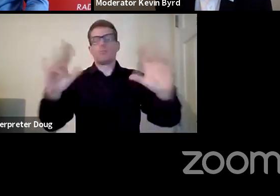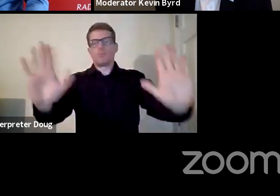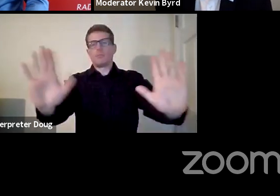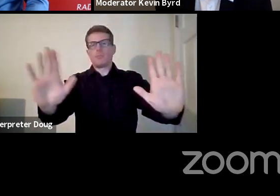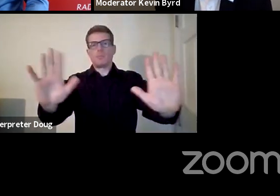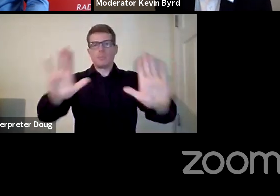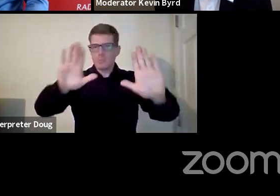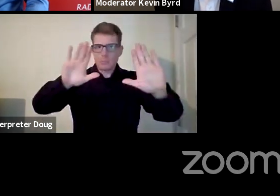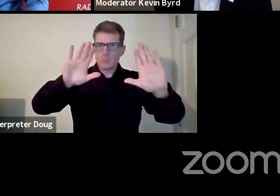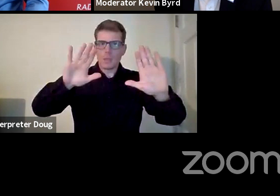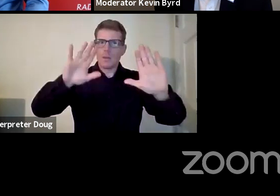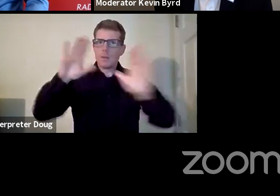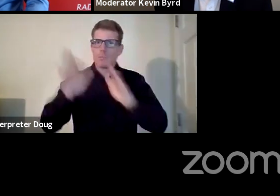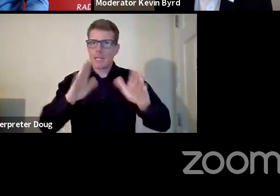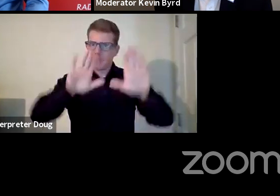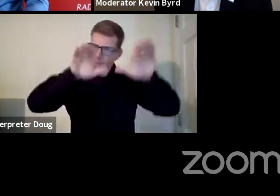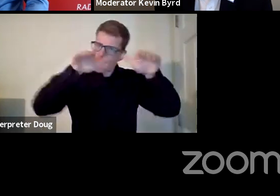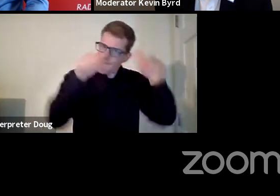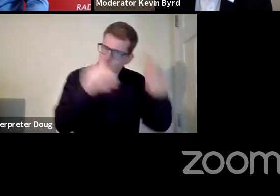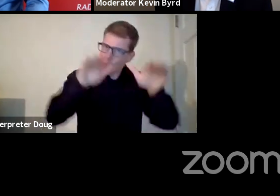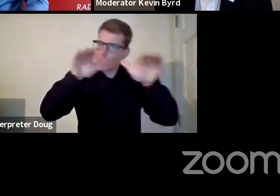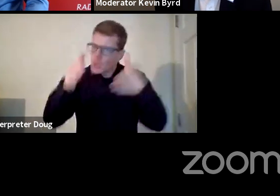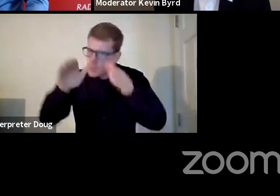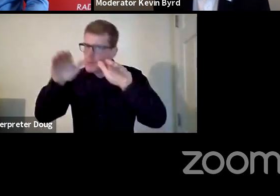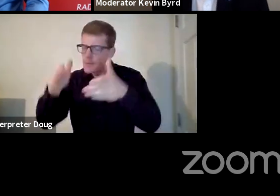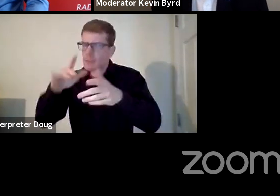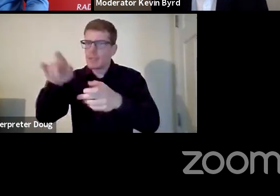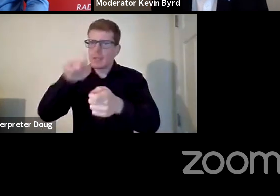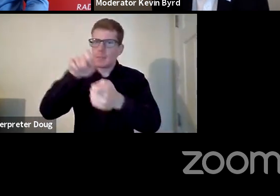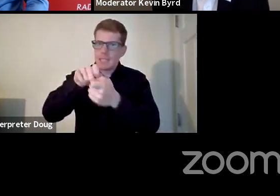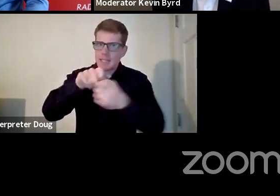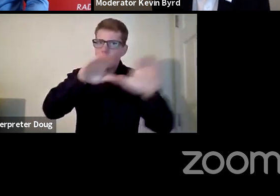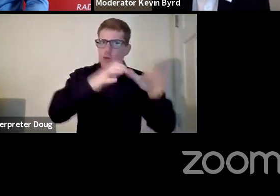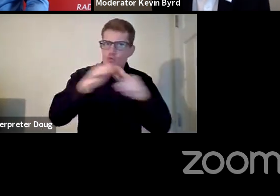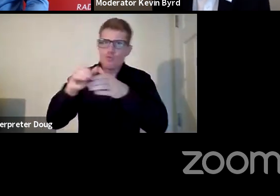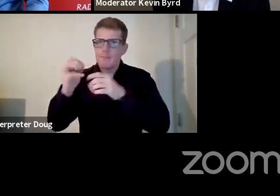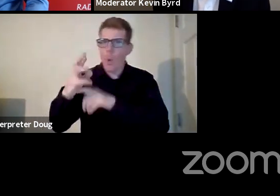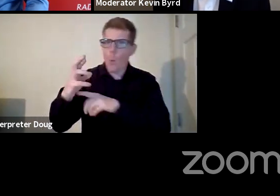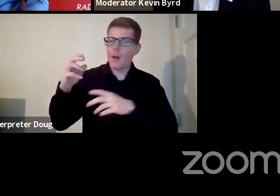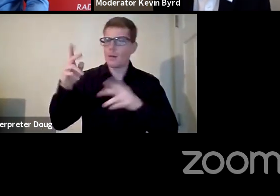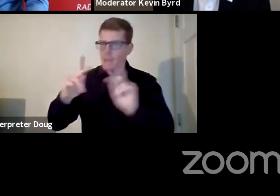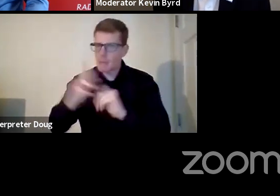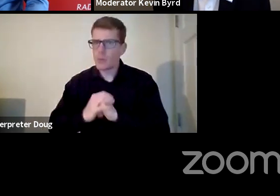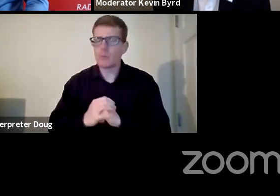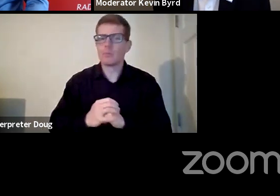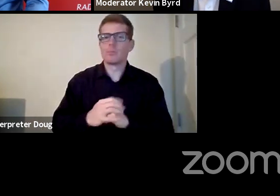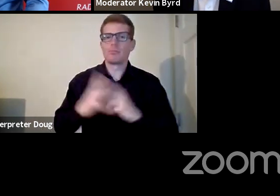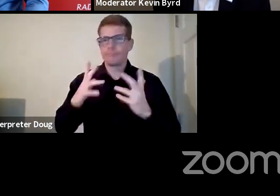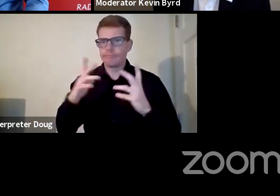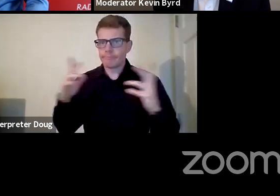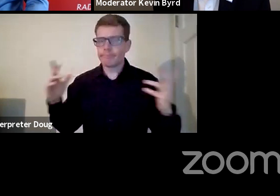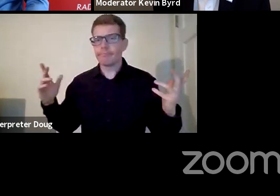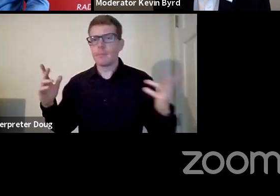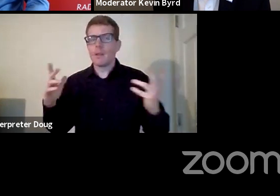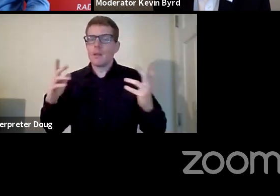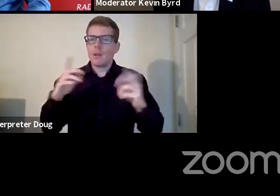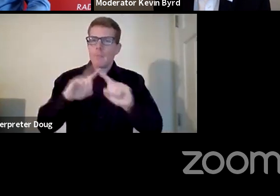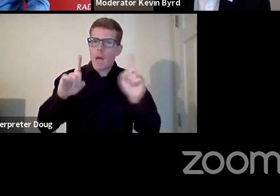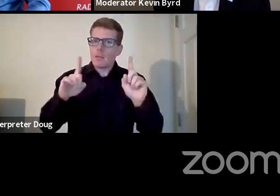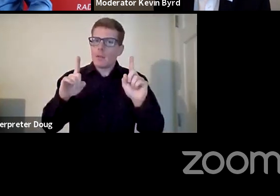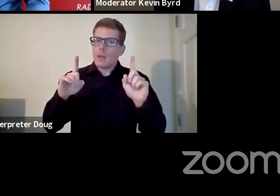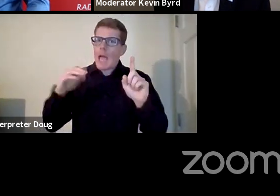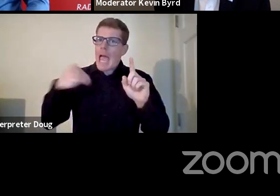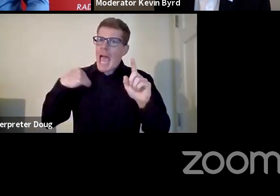unrealistic. But as President Hempel described, there are opportunities to test students coming in who